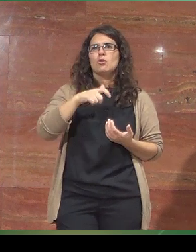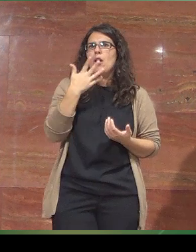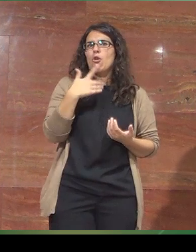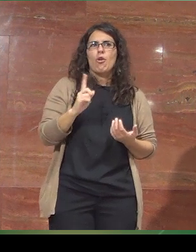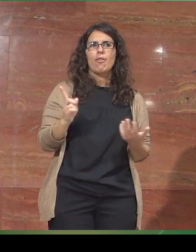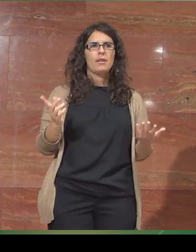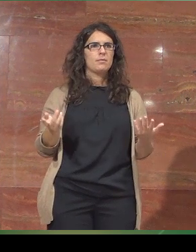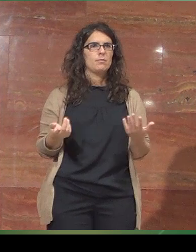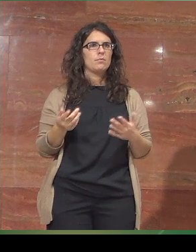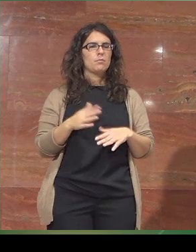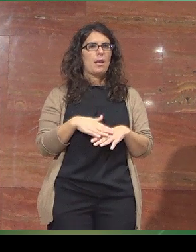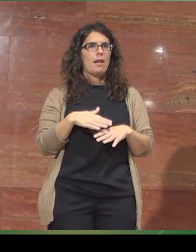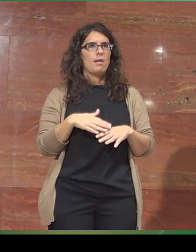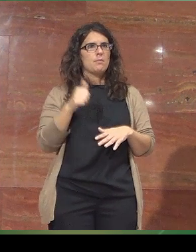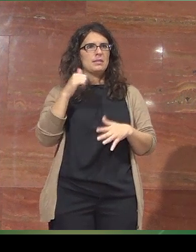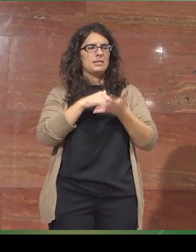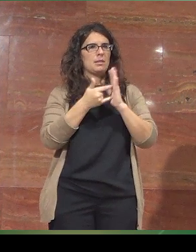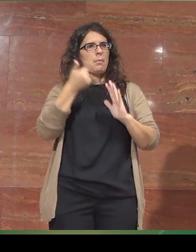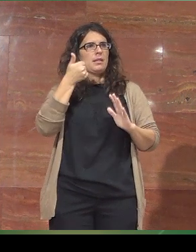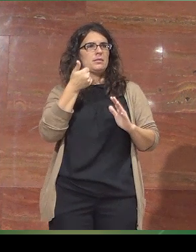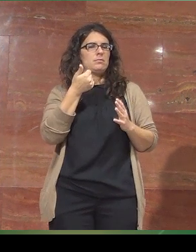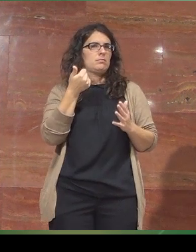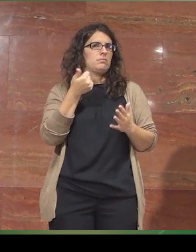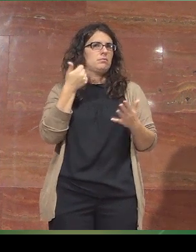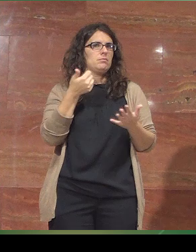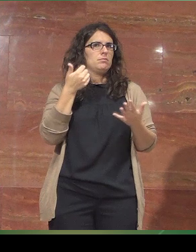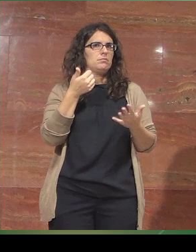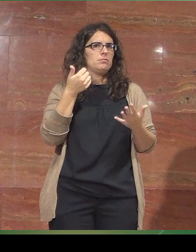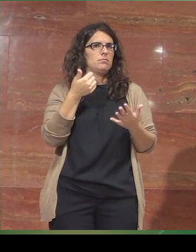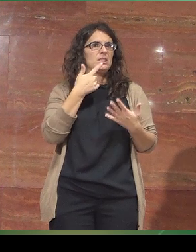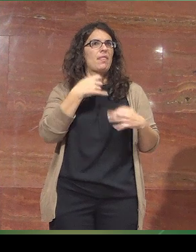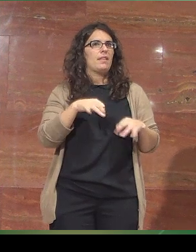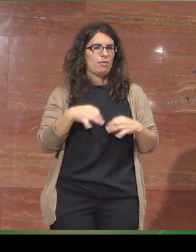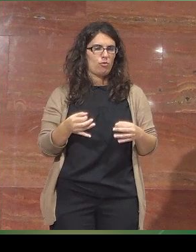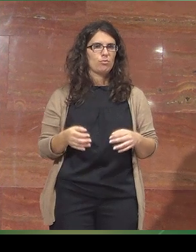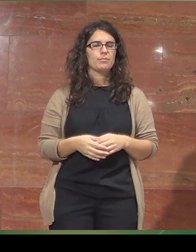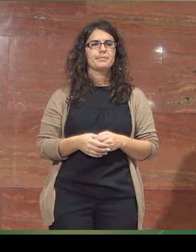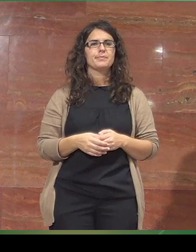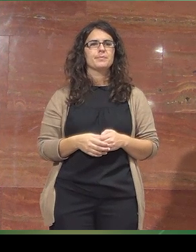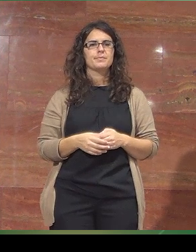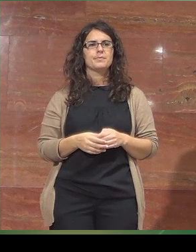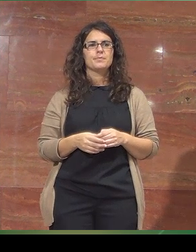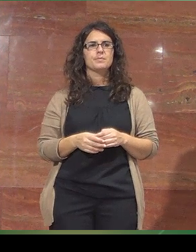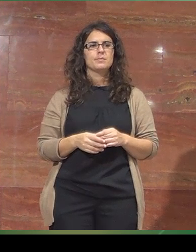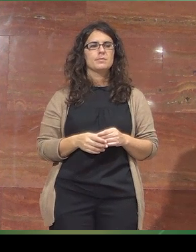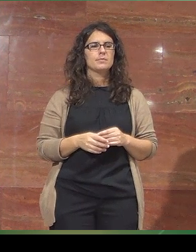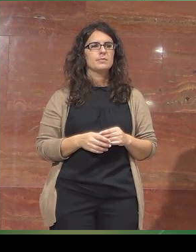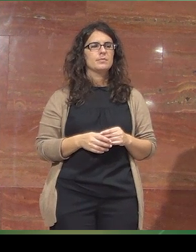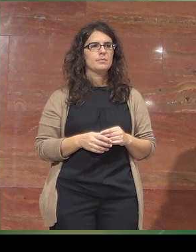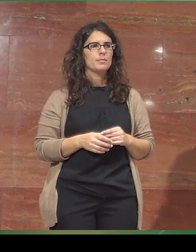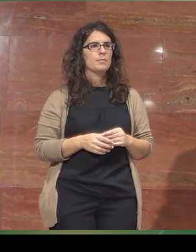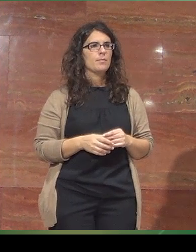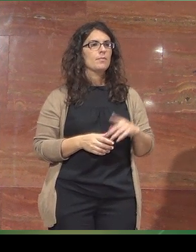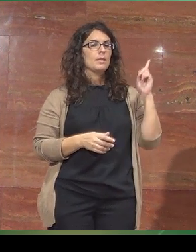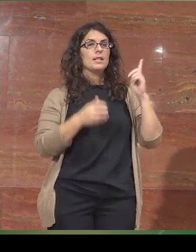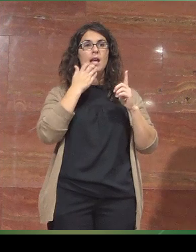Another huge advance in recent years has been real-time information, and that gives people reassurance, it gives them confidence. Even